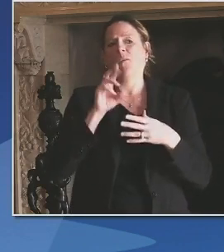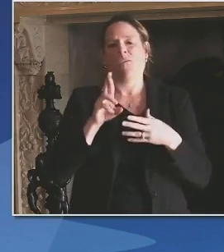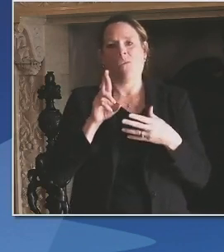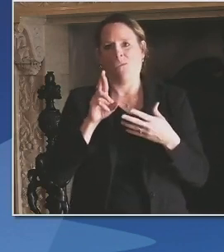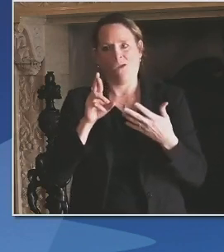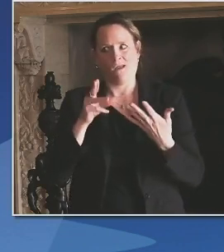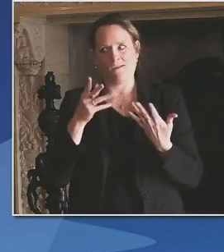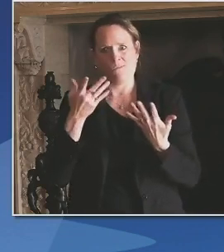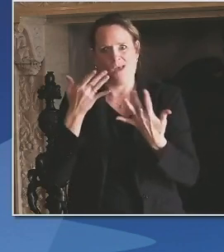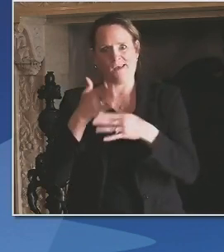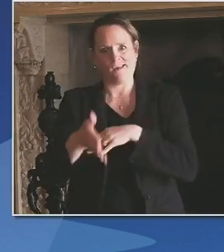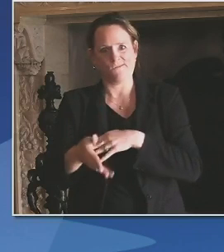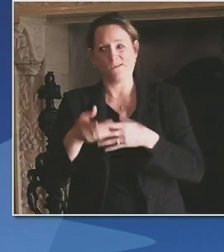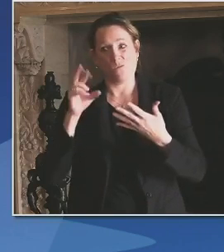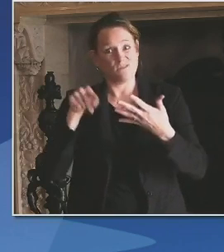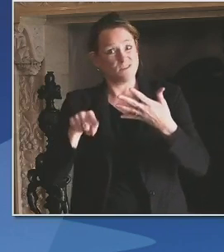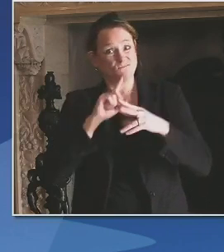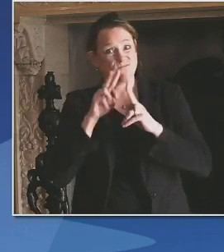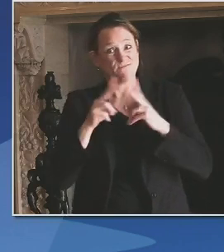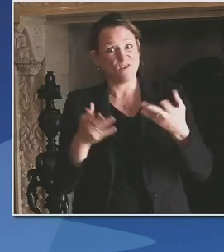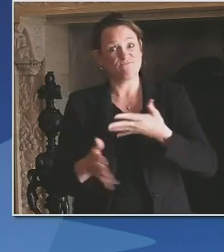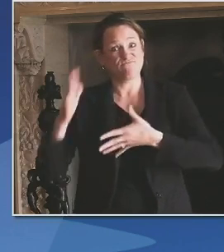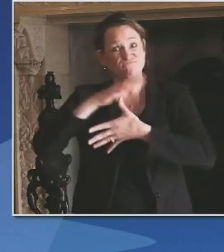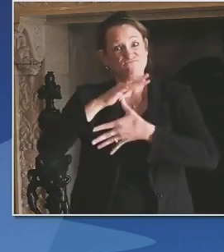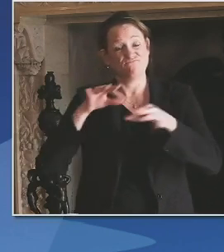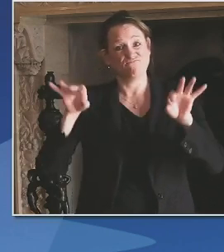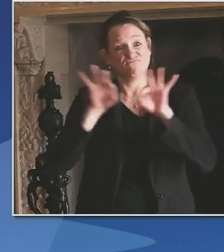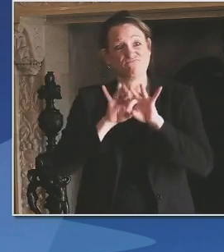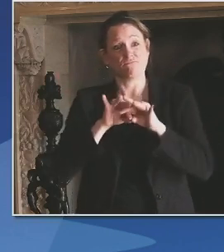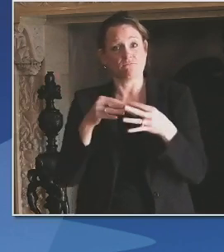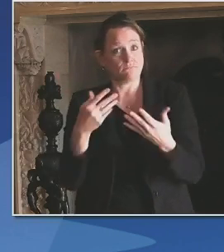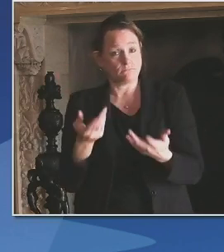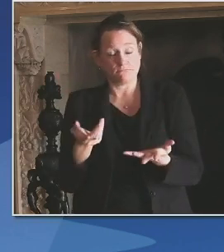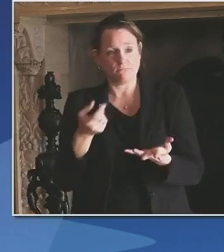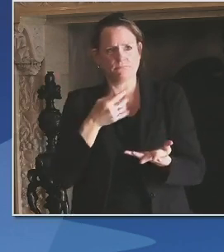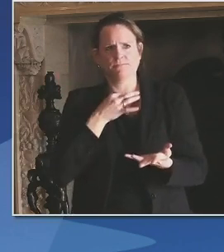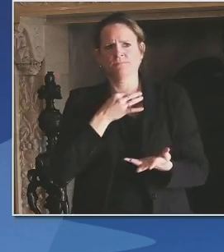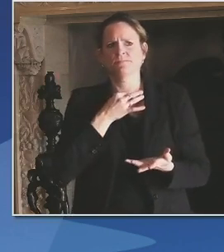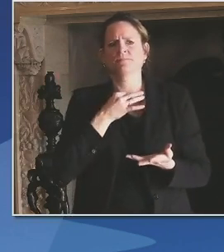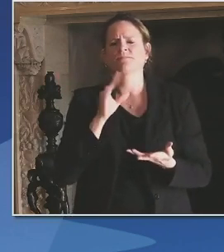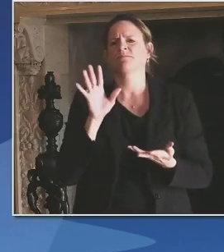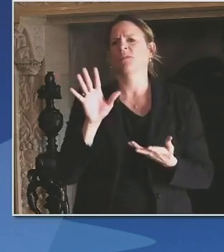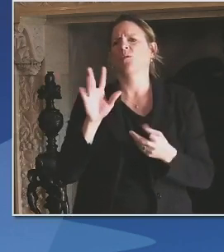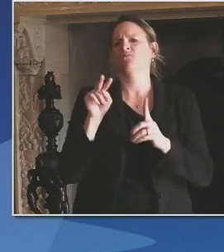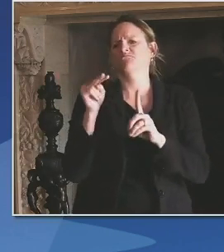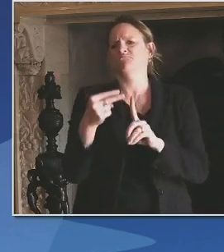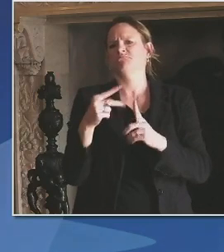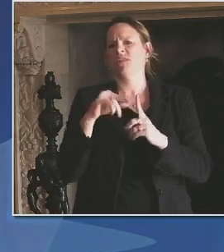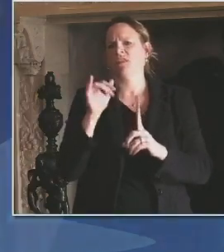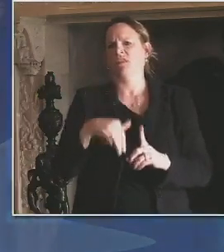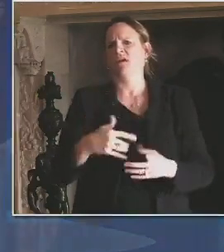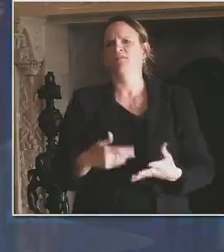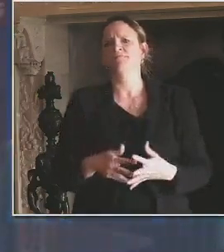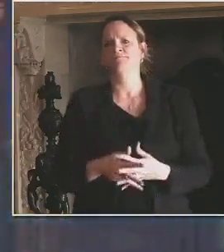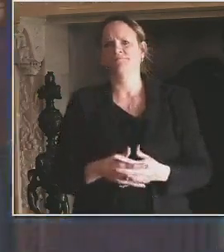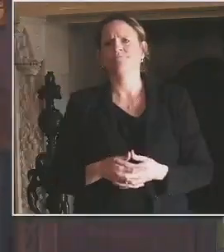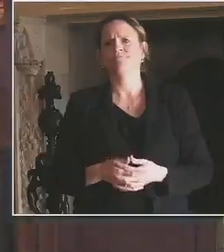delegation to help the state for what may be the next round of funding. Thank you. Yeah, and